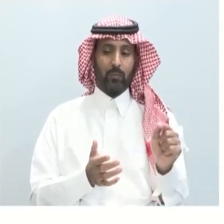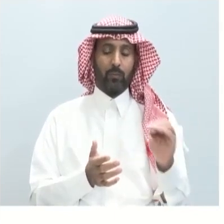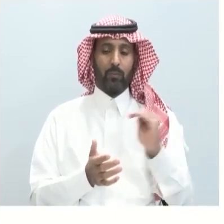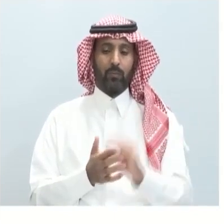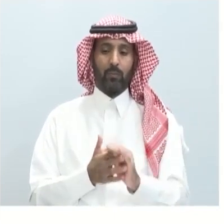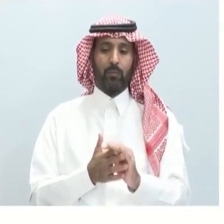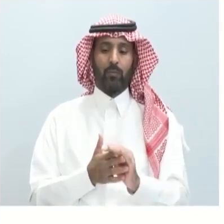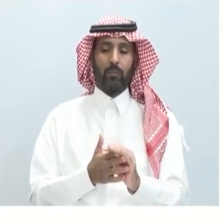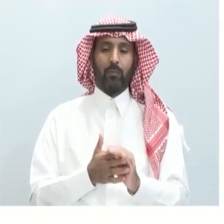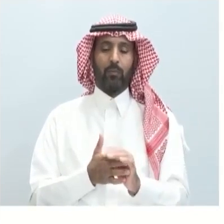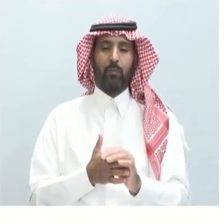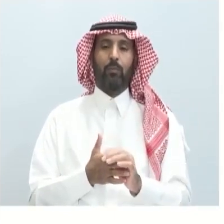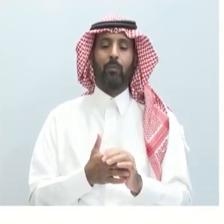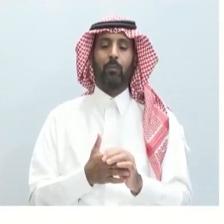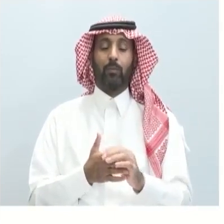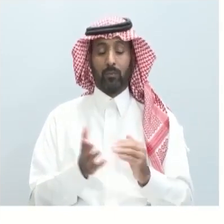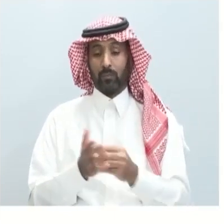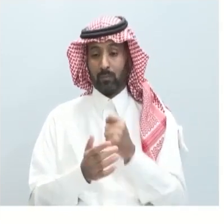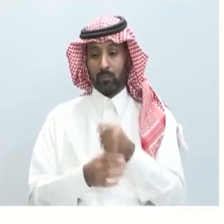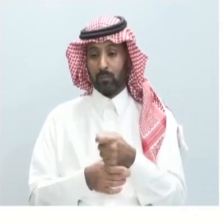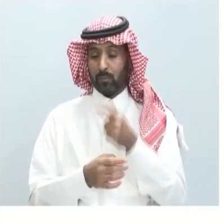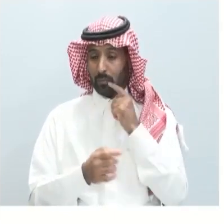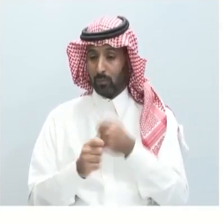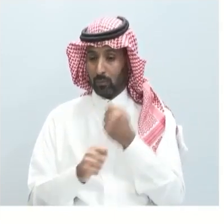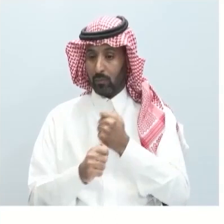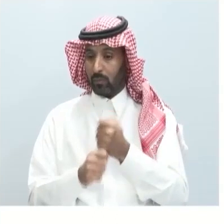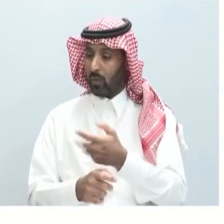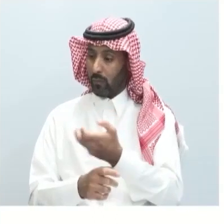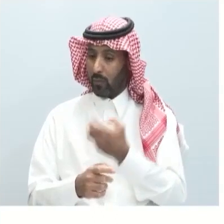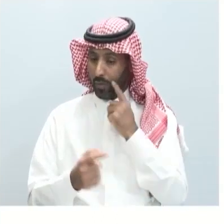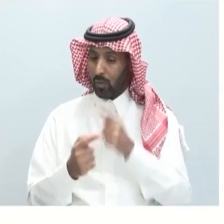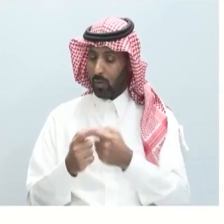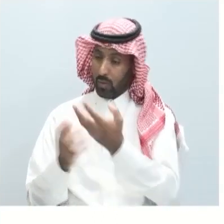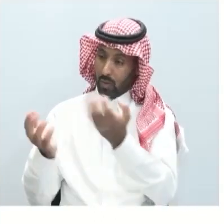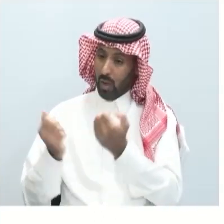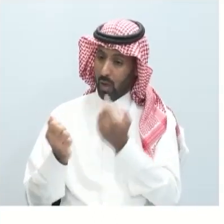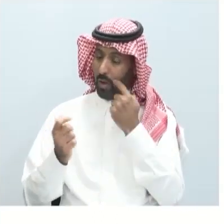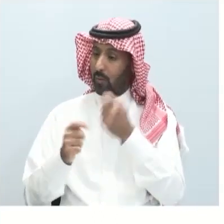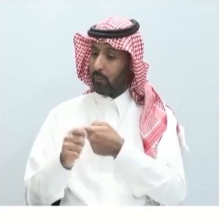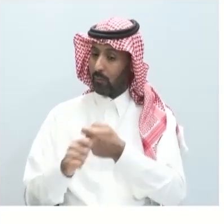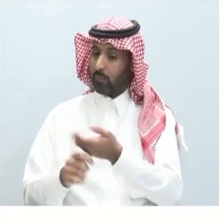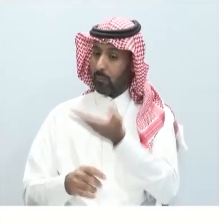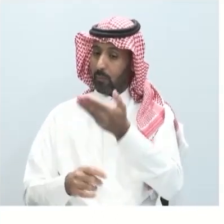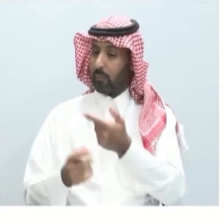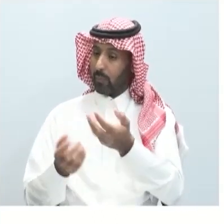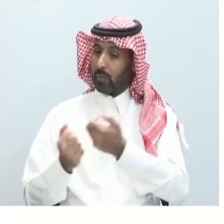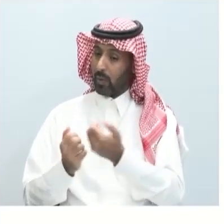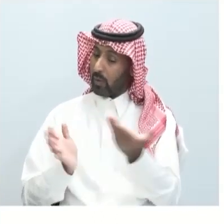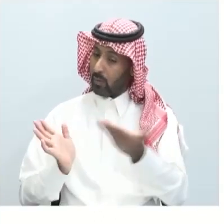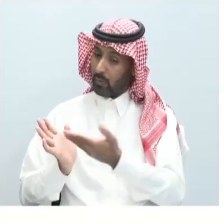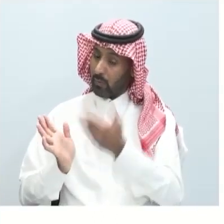is, it will offer employment opportunities and attract investors. Of course, it will give